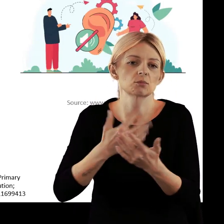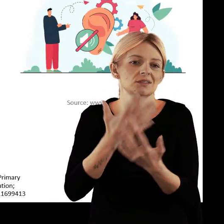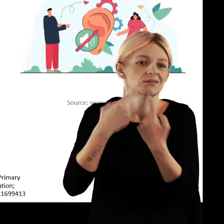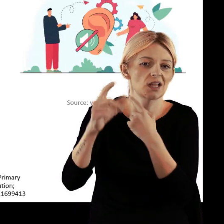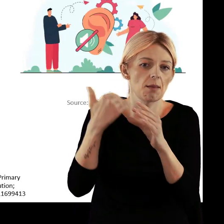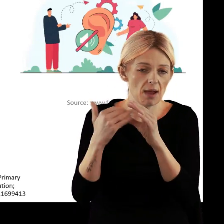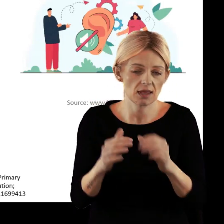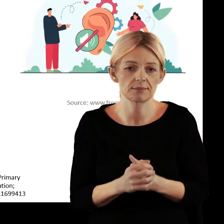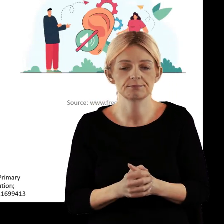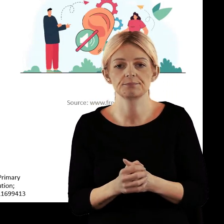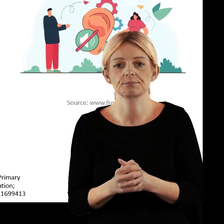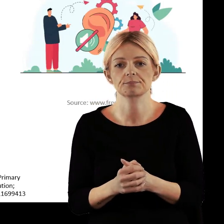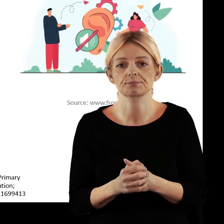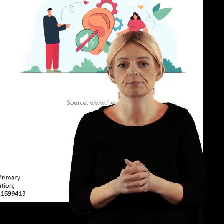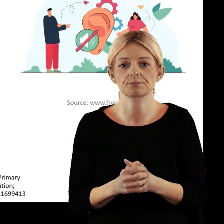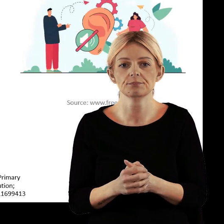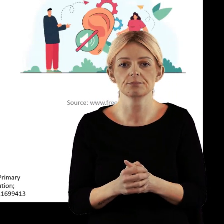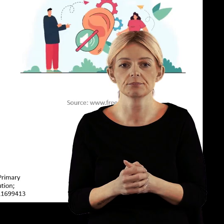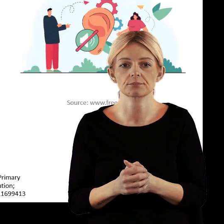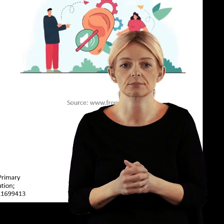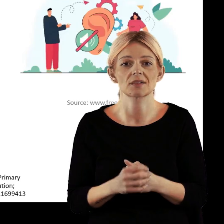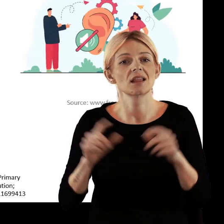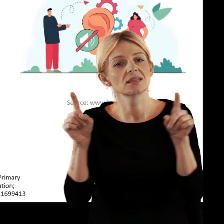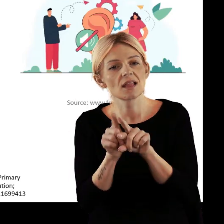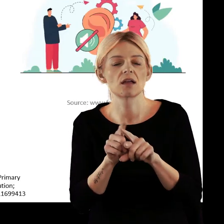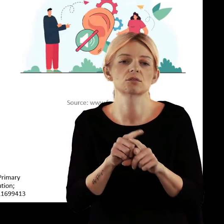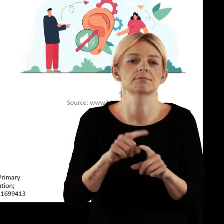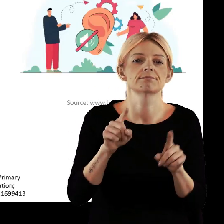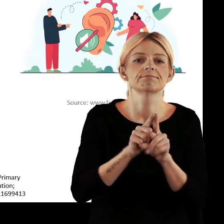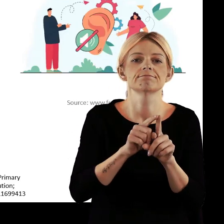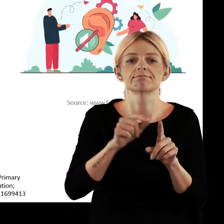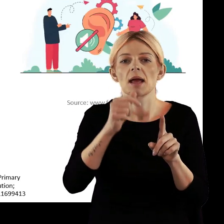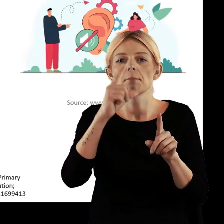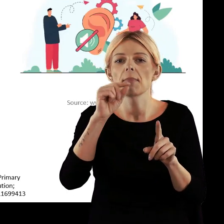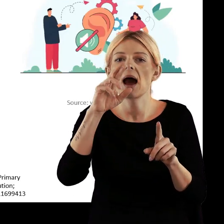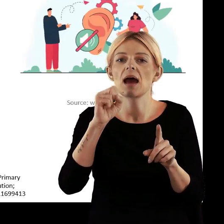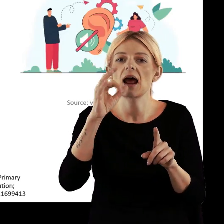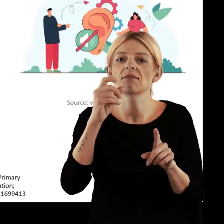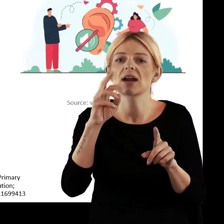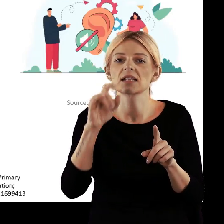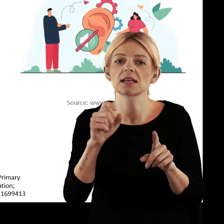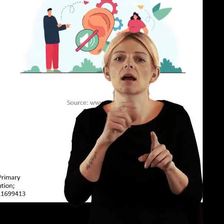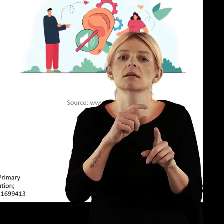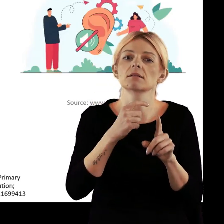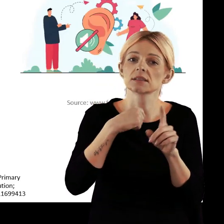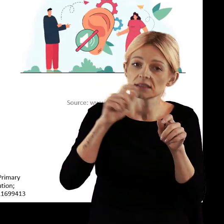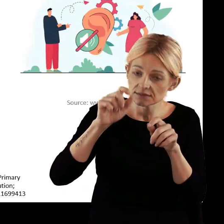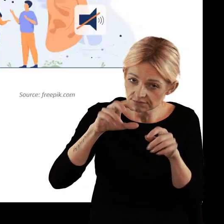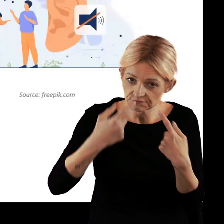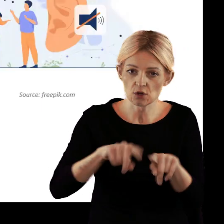to use paraphrasing to make sure we've understood our conversation partner correctly.